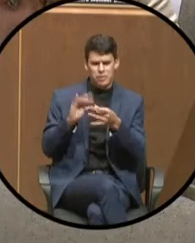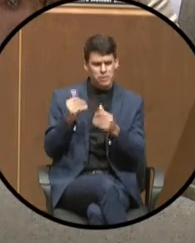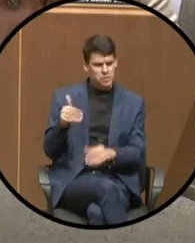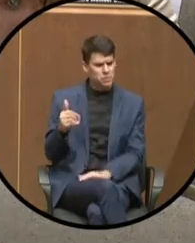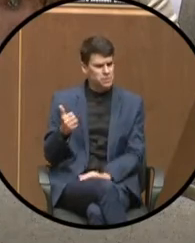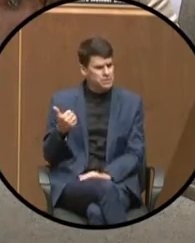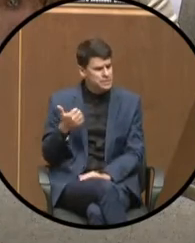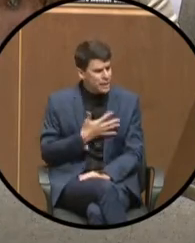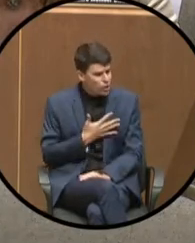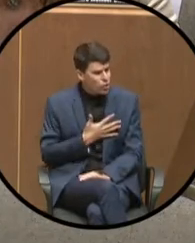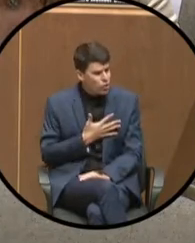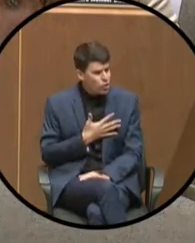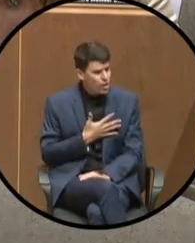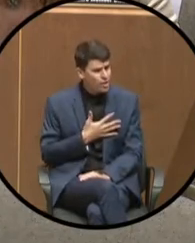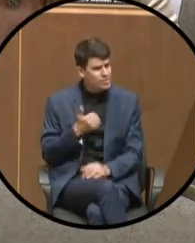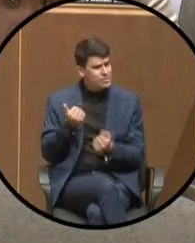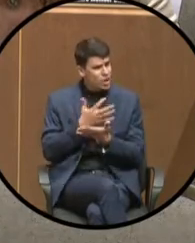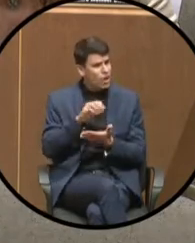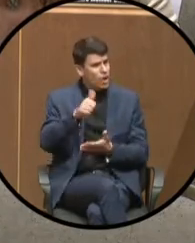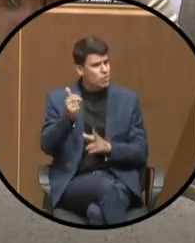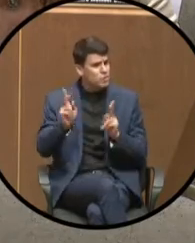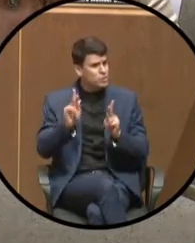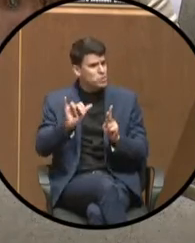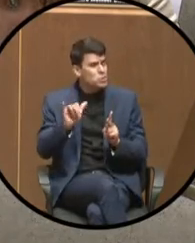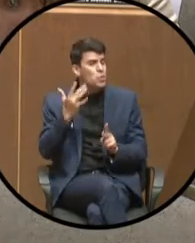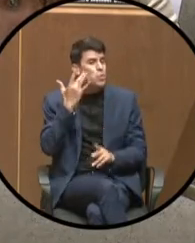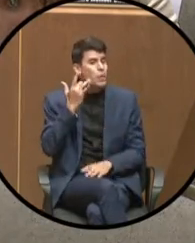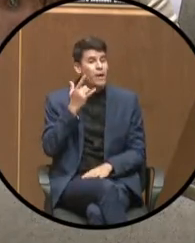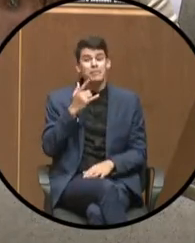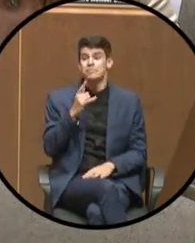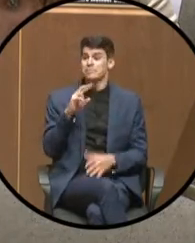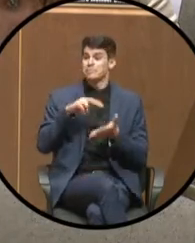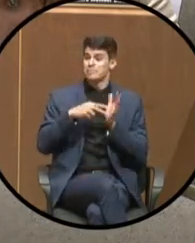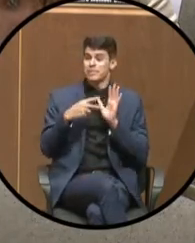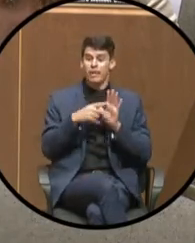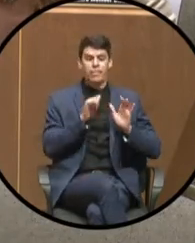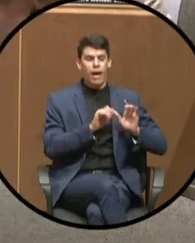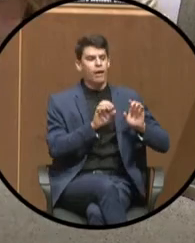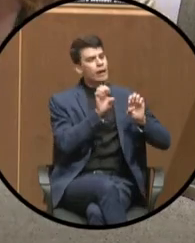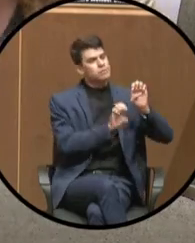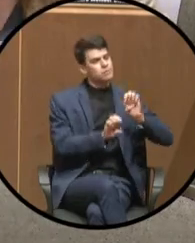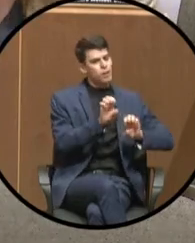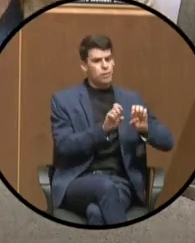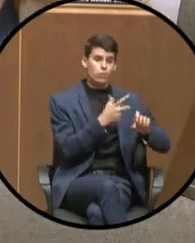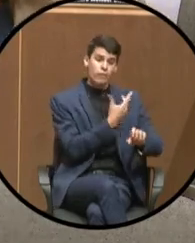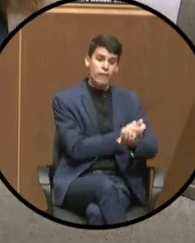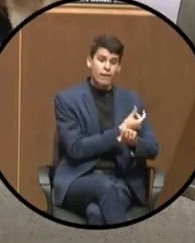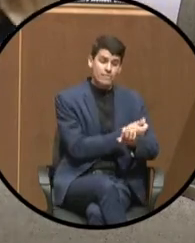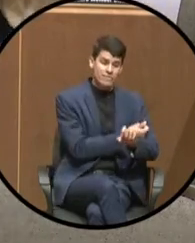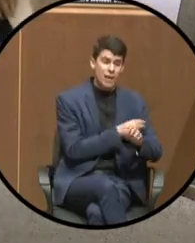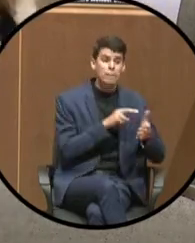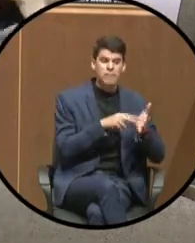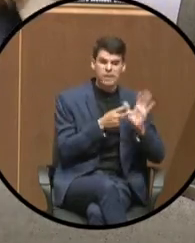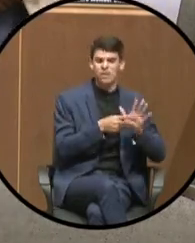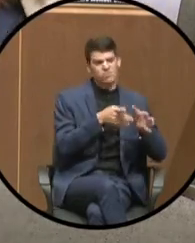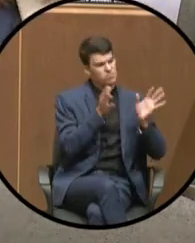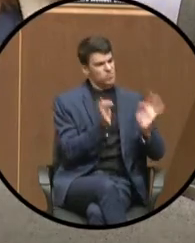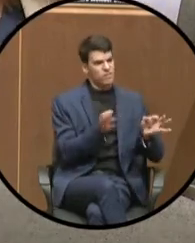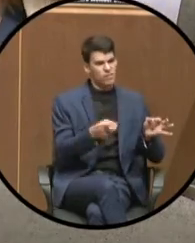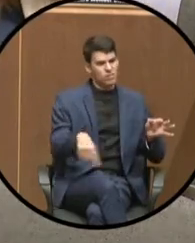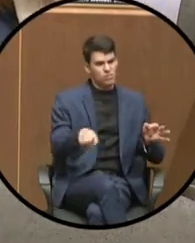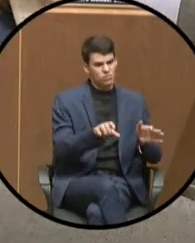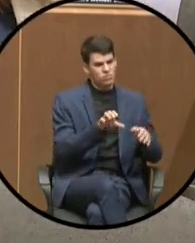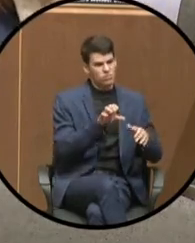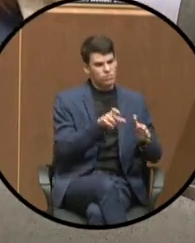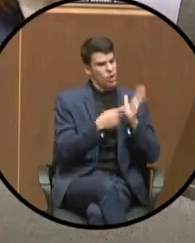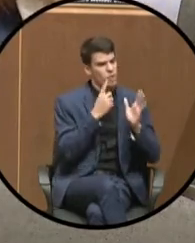me and many other parents because that assumes that this experimental vaccine is a clear and definite positive thing for all students. And I